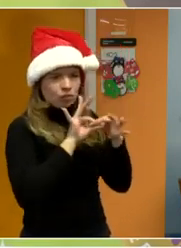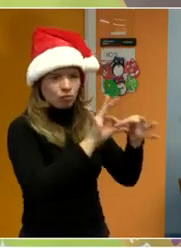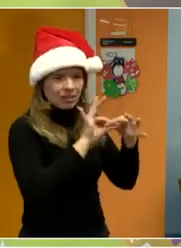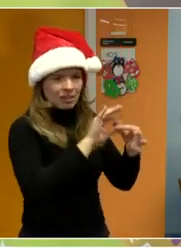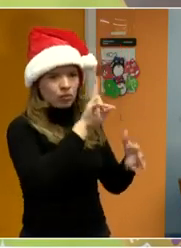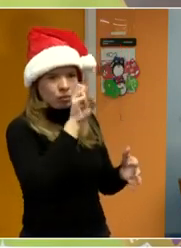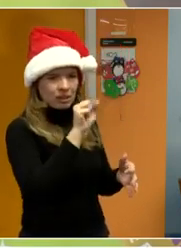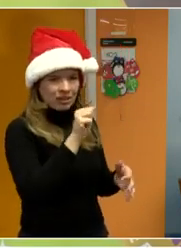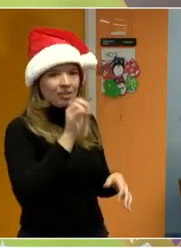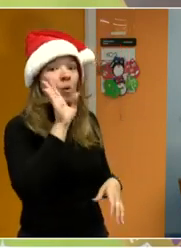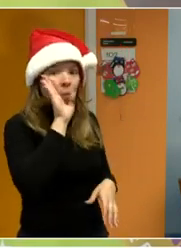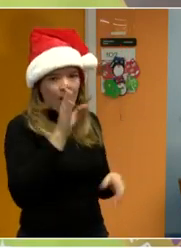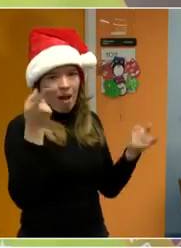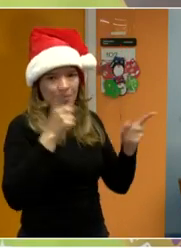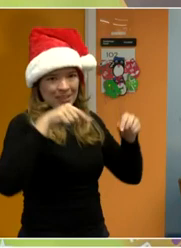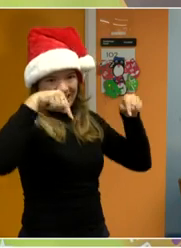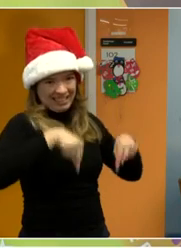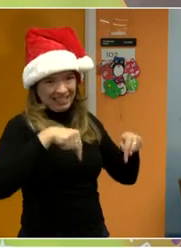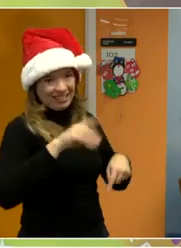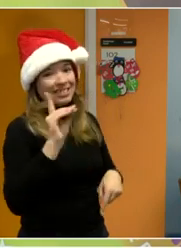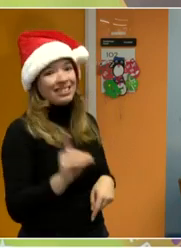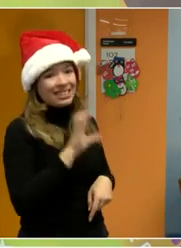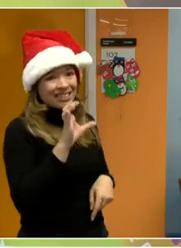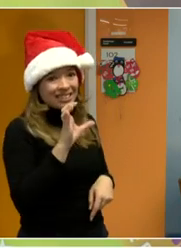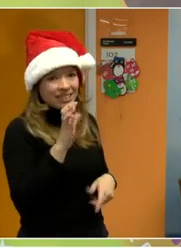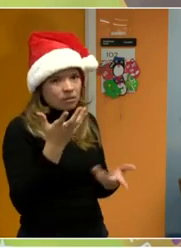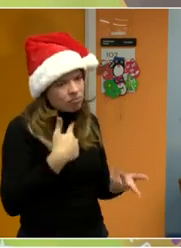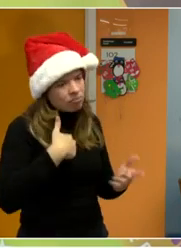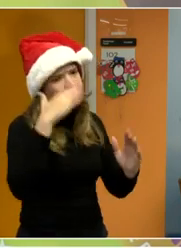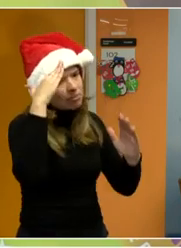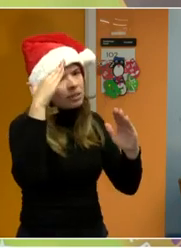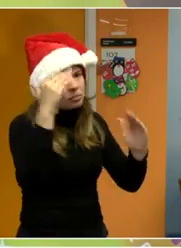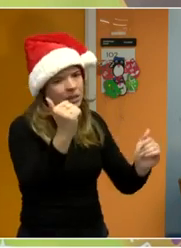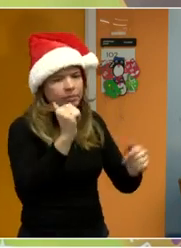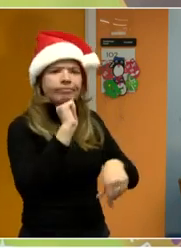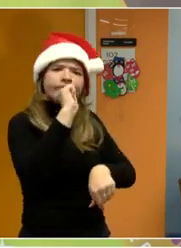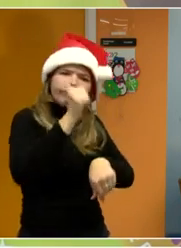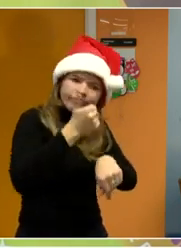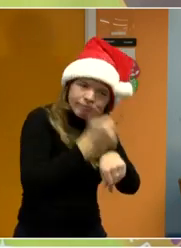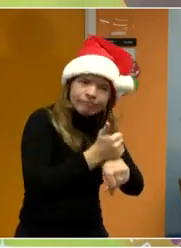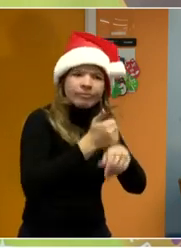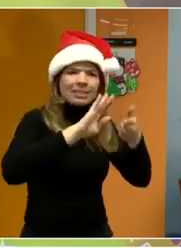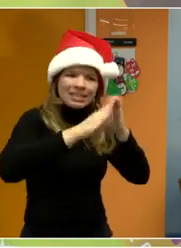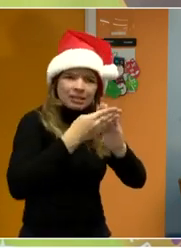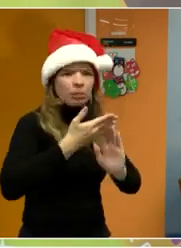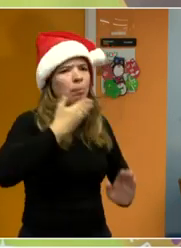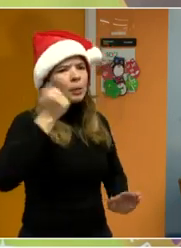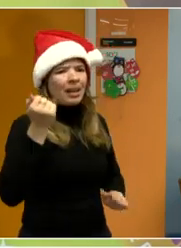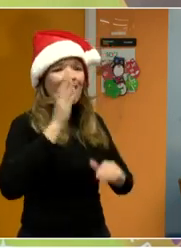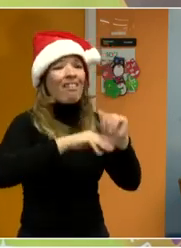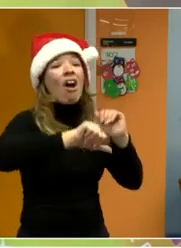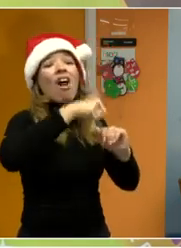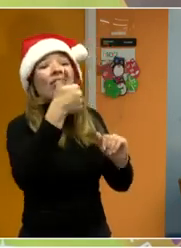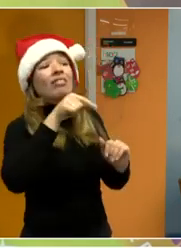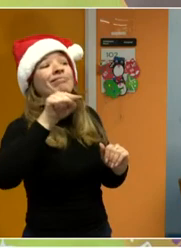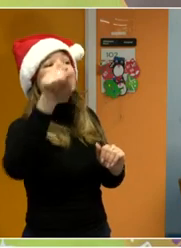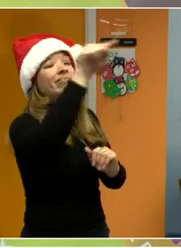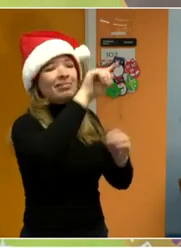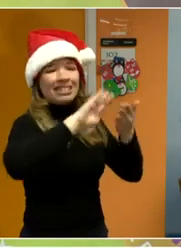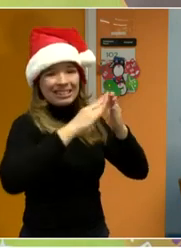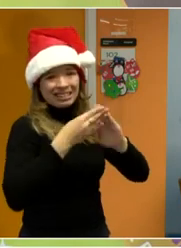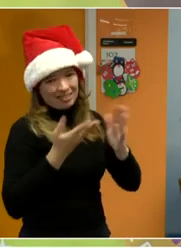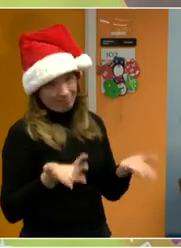here in Washington, D.C. So we are set up as a city better than anybody else in the country. Well,